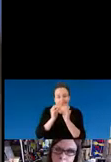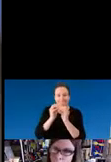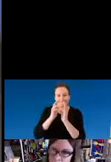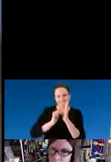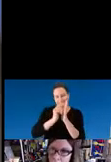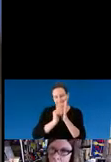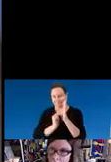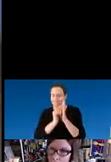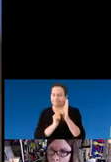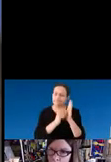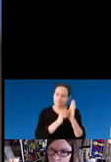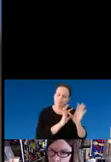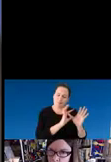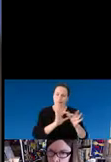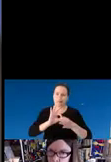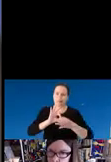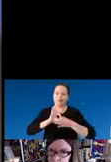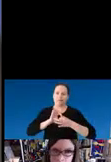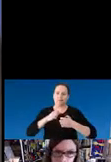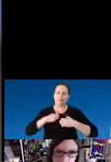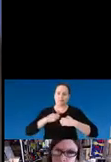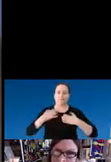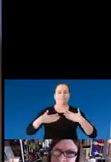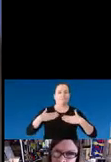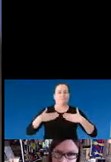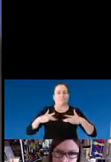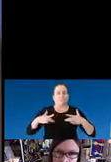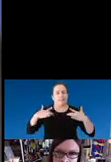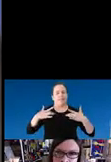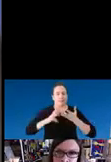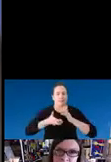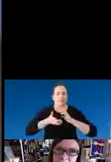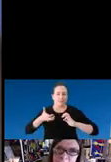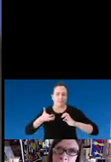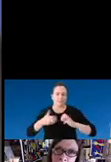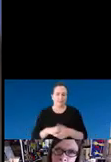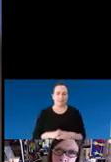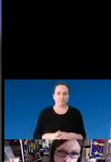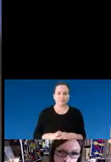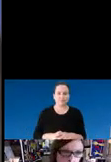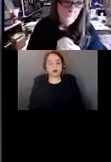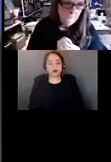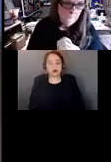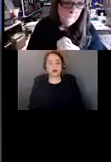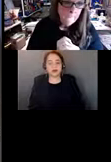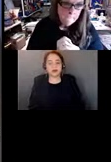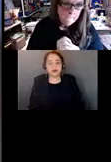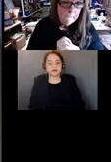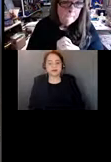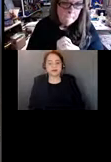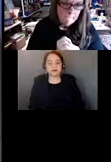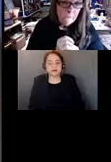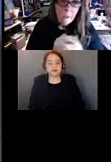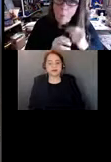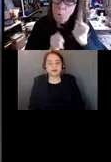traumas, their lived traumas. Again, these are students from the deaf school in Ohio.